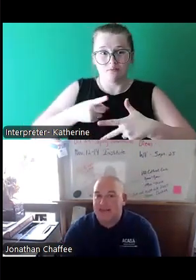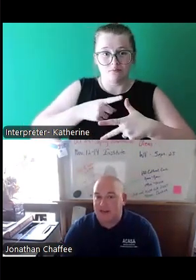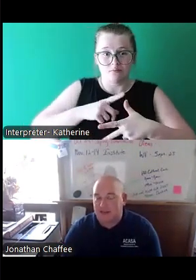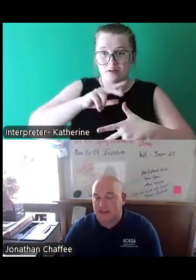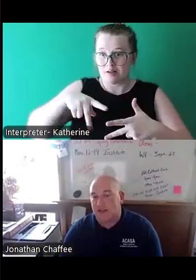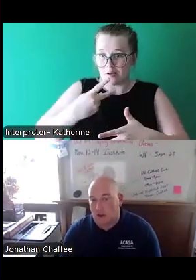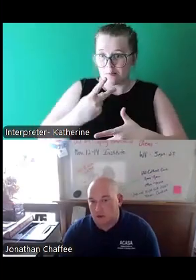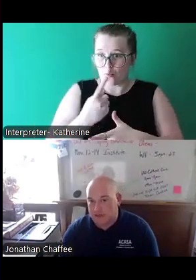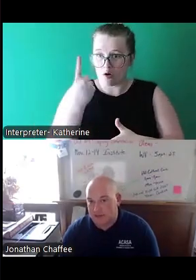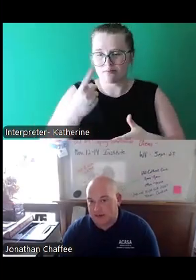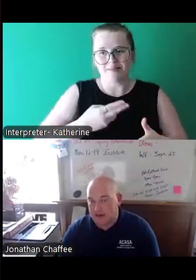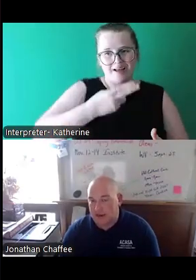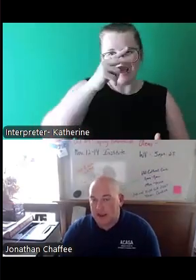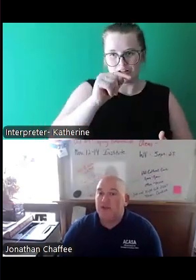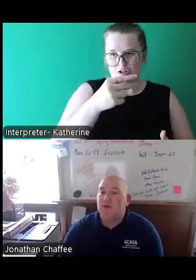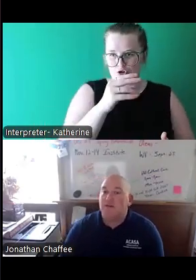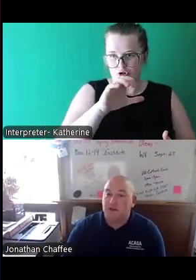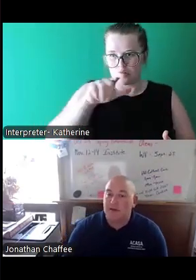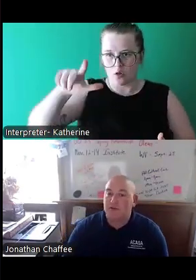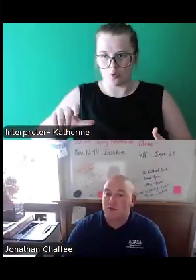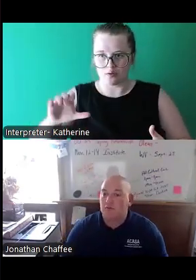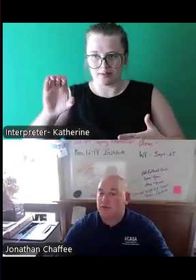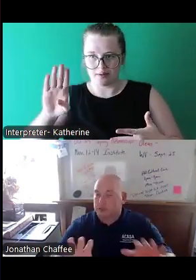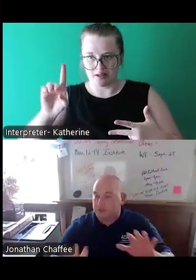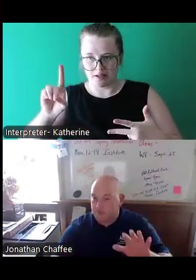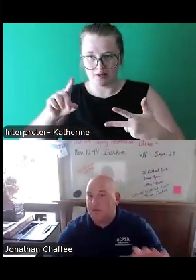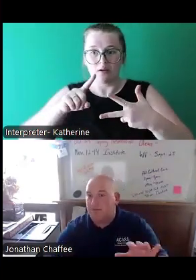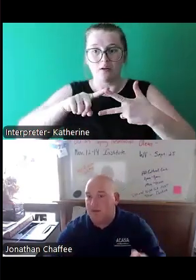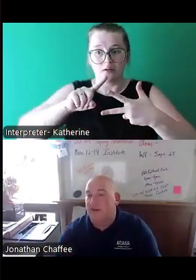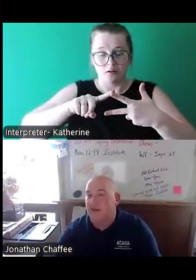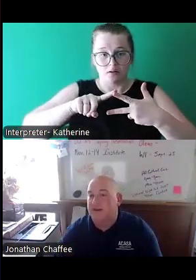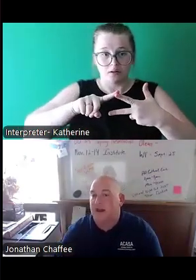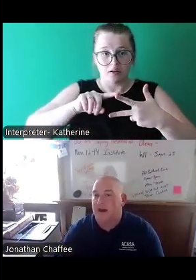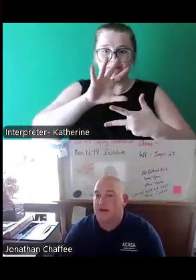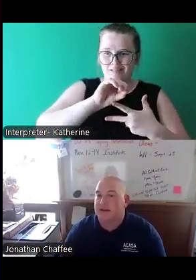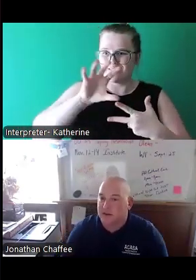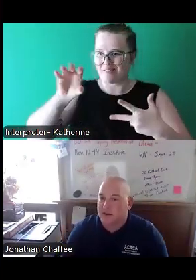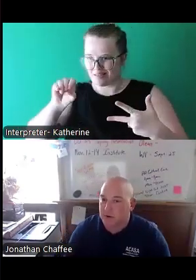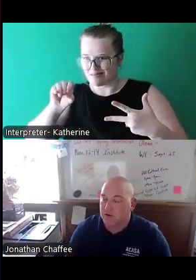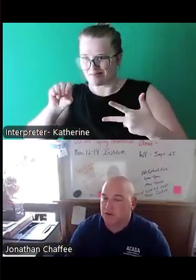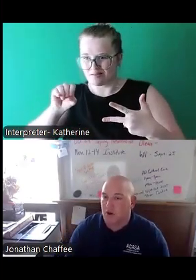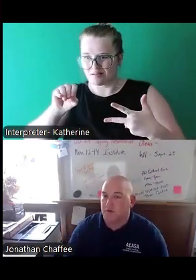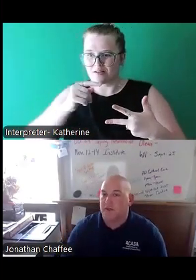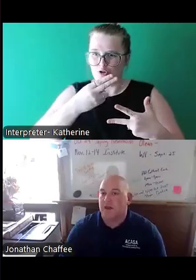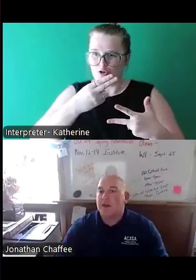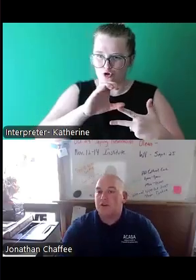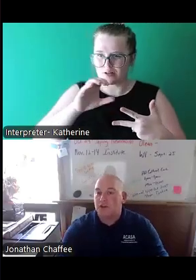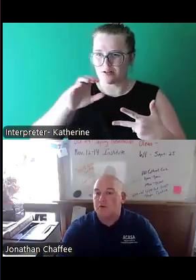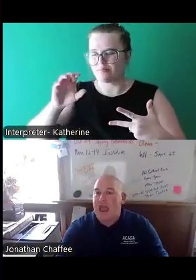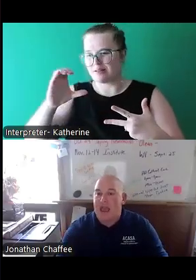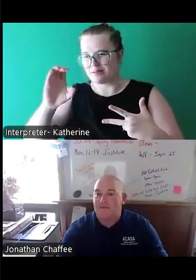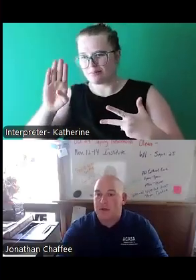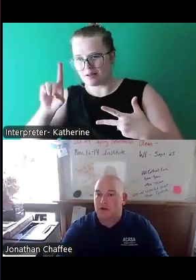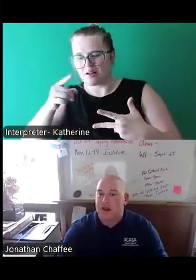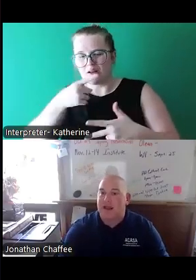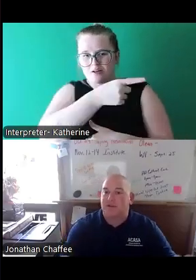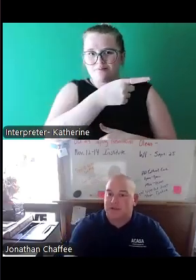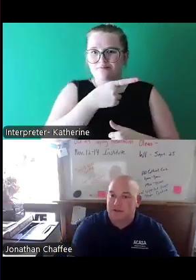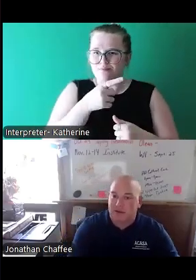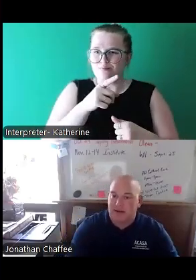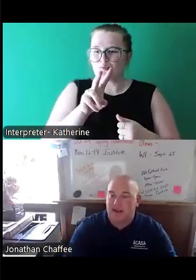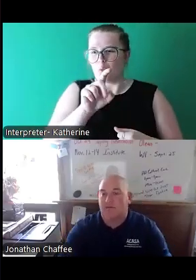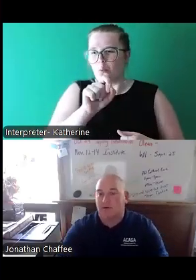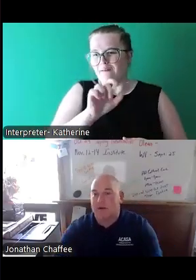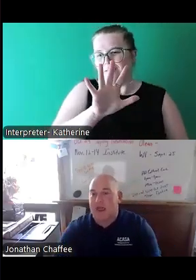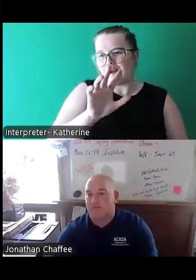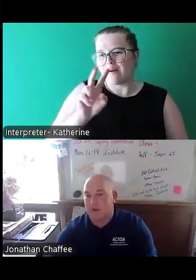high THC, low CBD. You have type 2, which is 50-50. And Dr. Peppone showed the 2.5 milligrams of